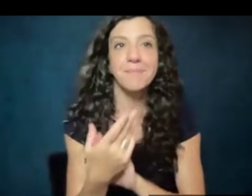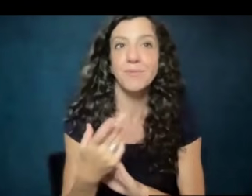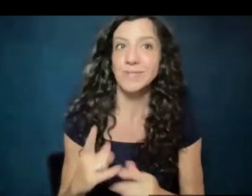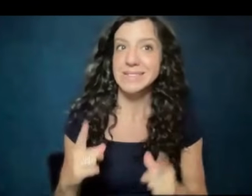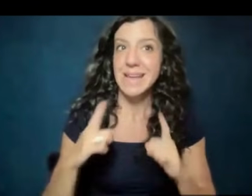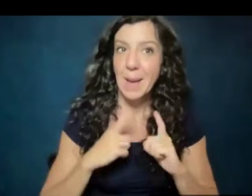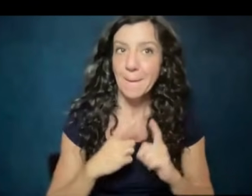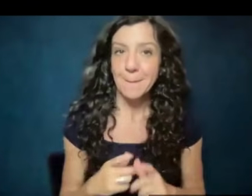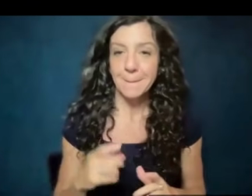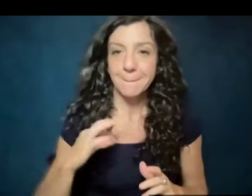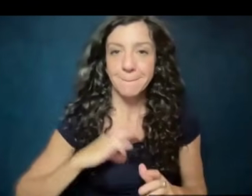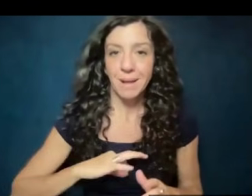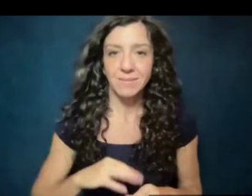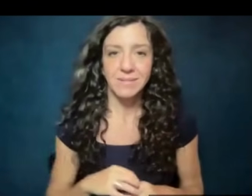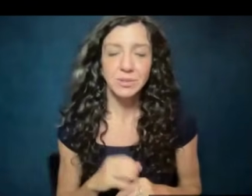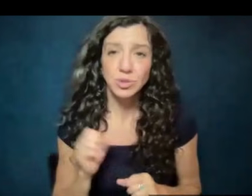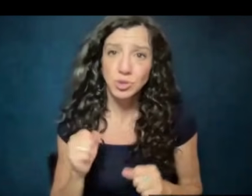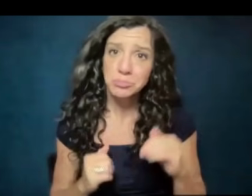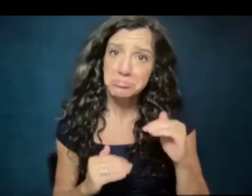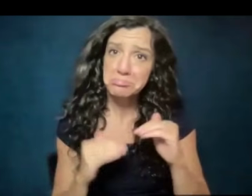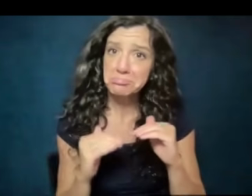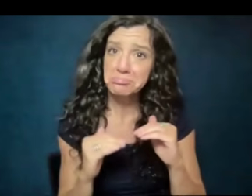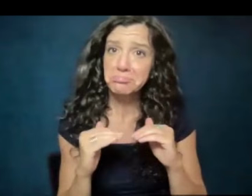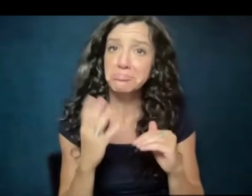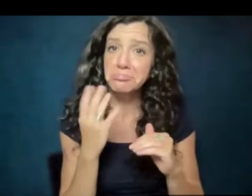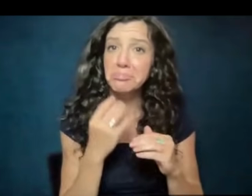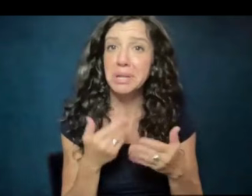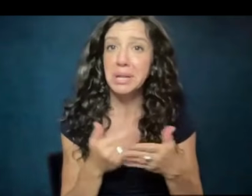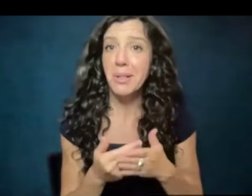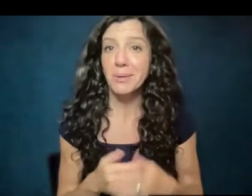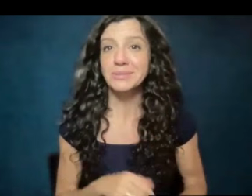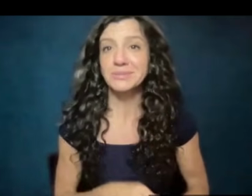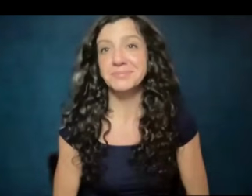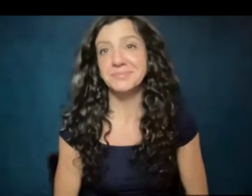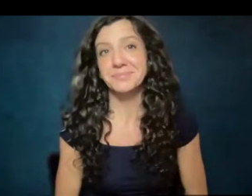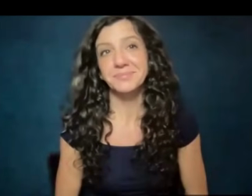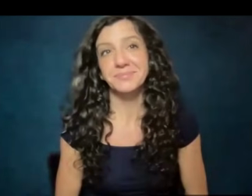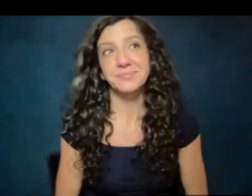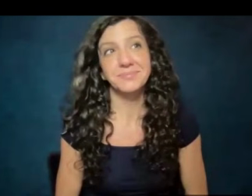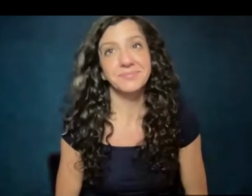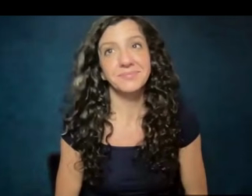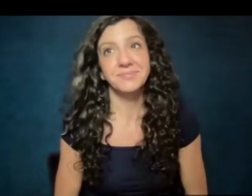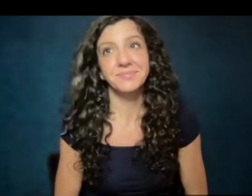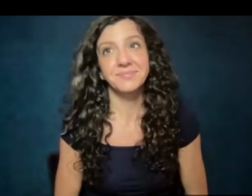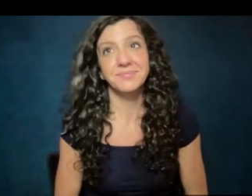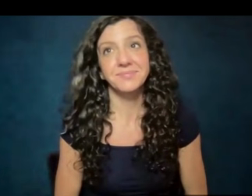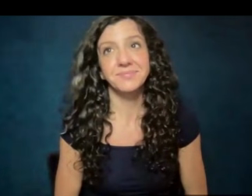should be about close to the same, very much close to the same amount of money.